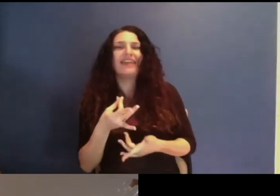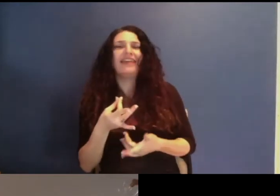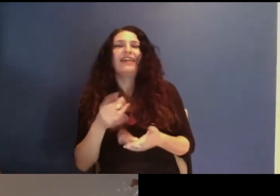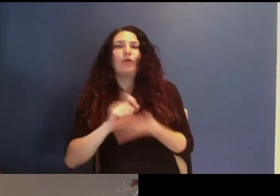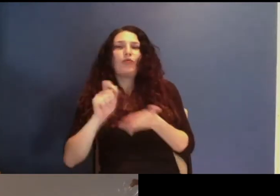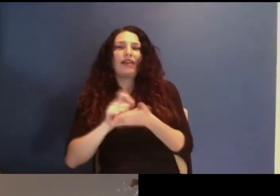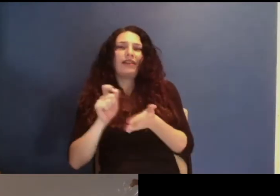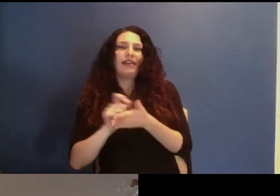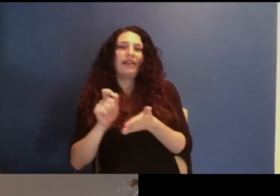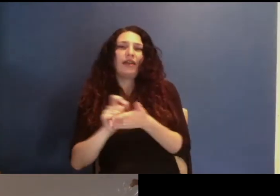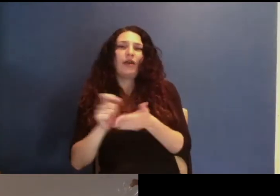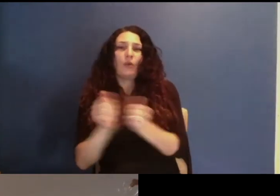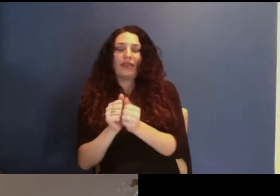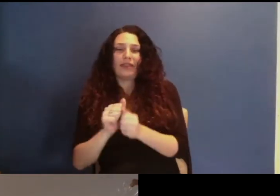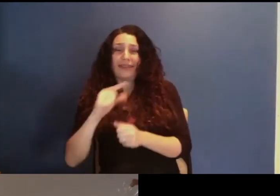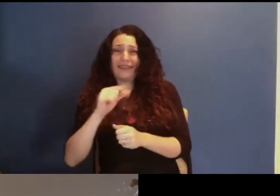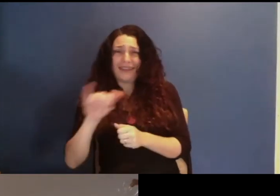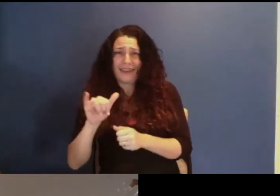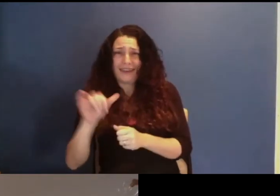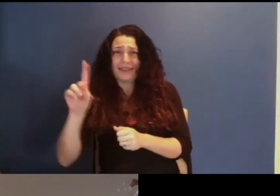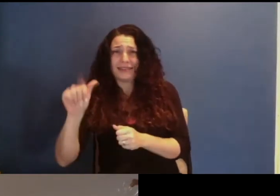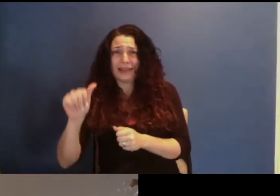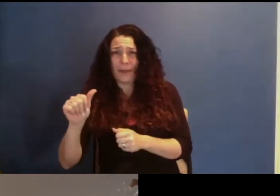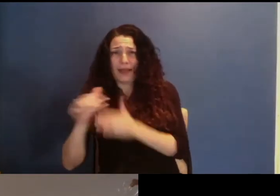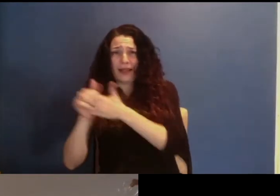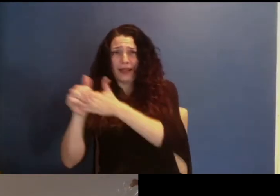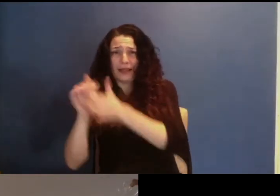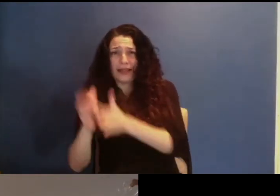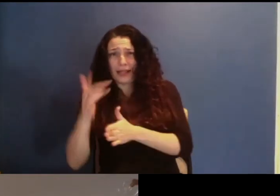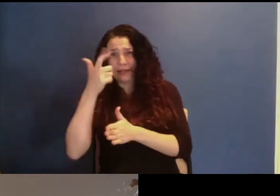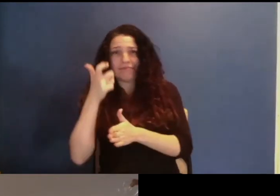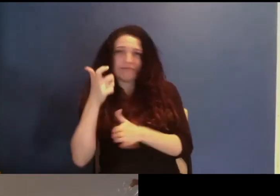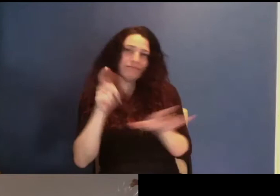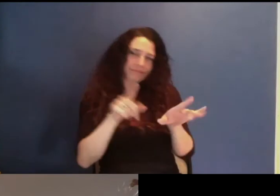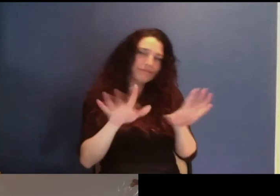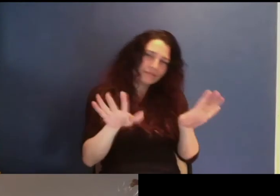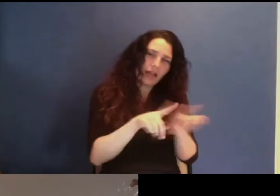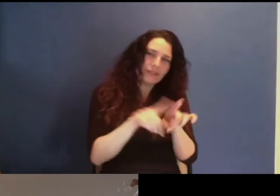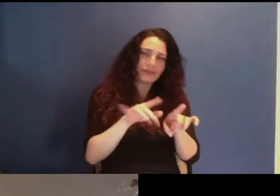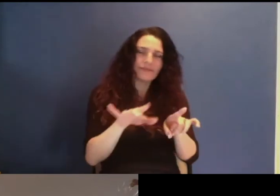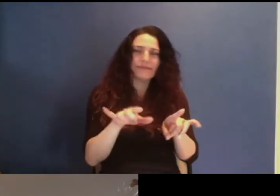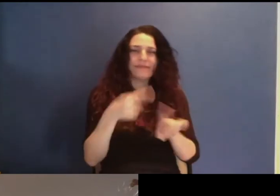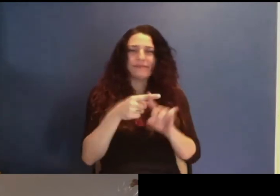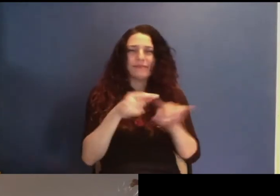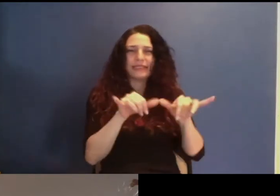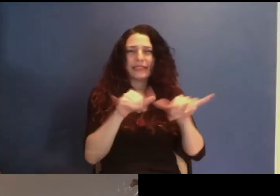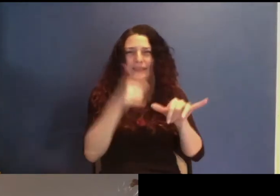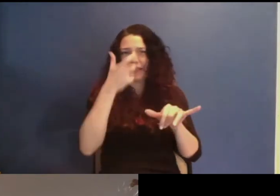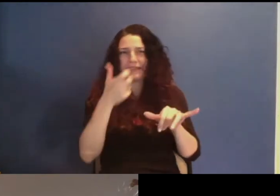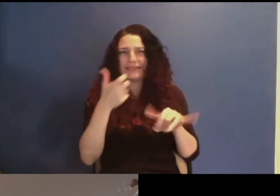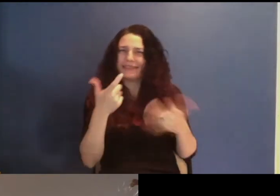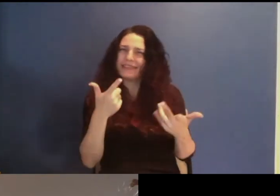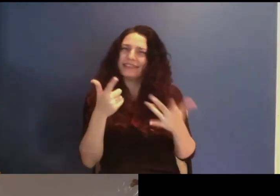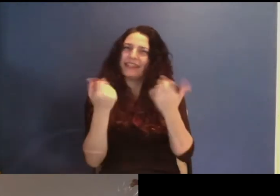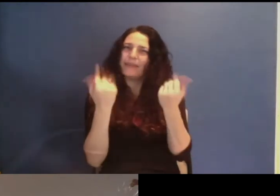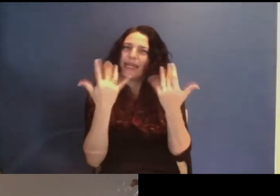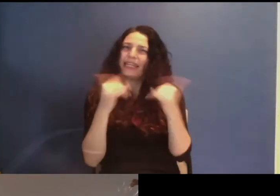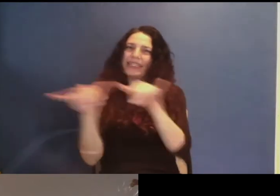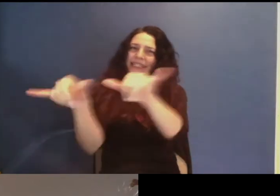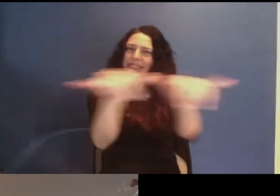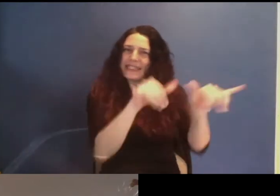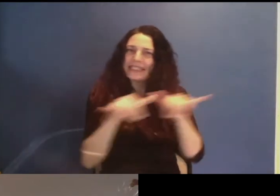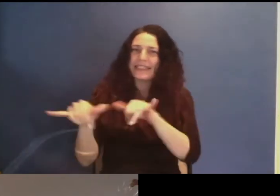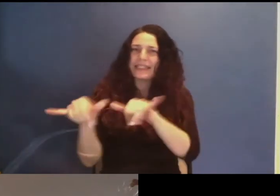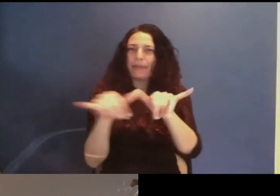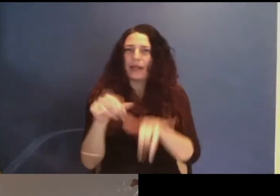many similarities. Because I think that Kim and Ryan both, their first thought is, how do I move through a society that